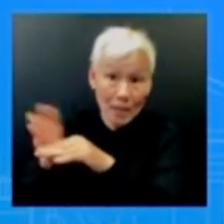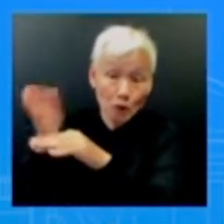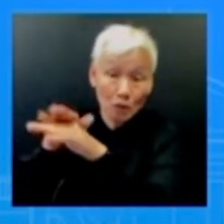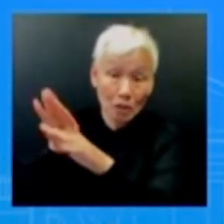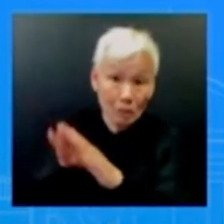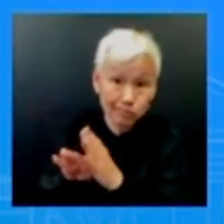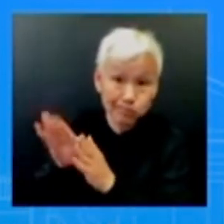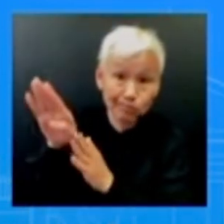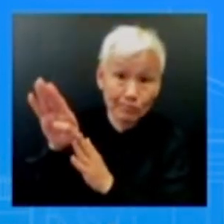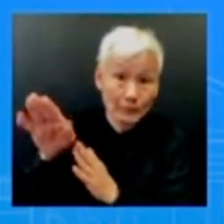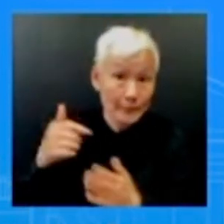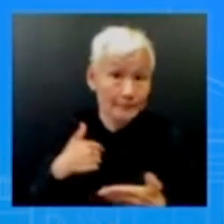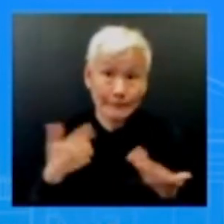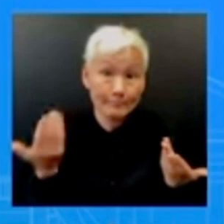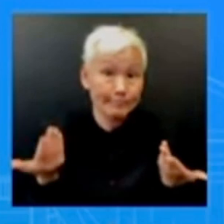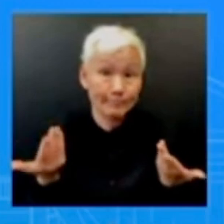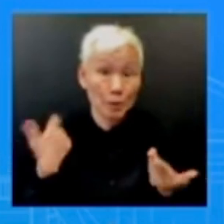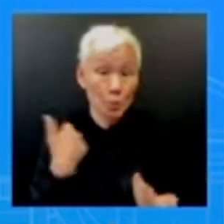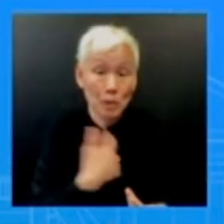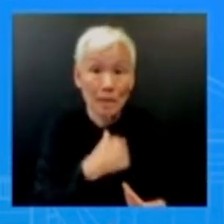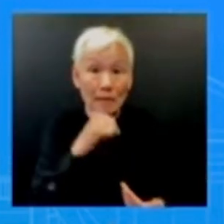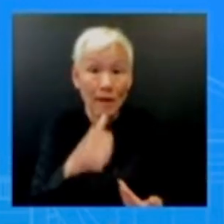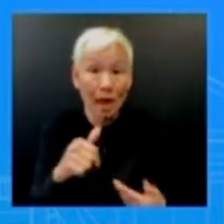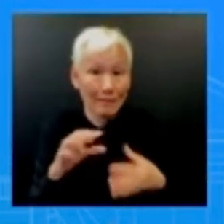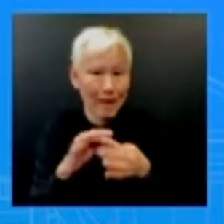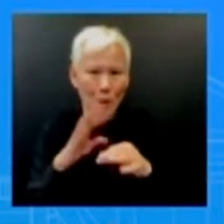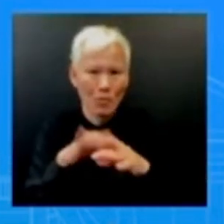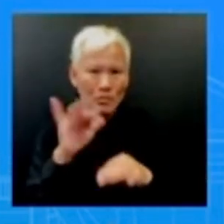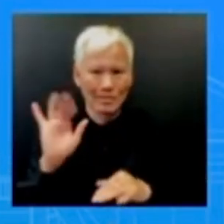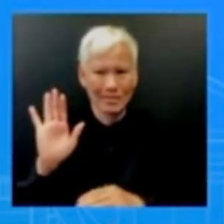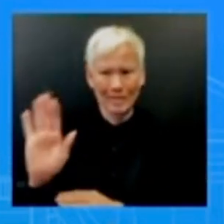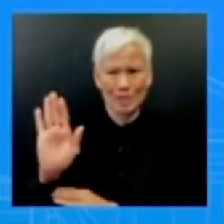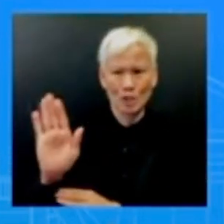we're not going to comment on that from here.